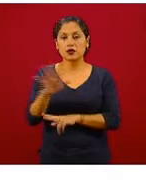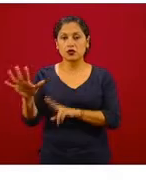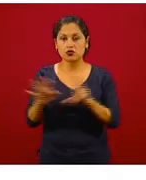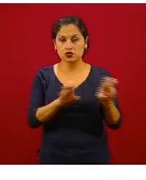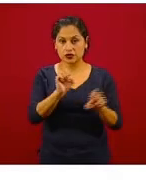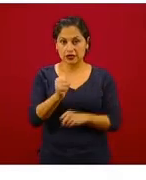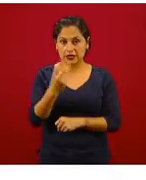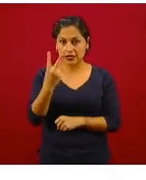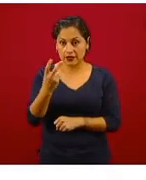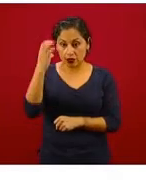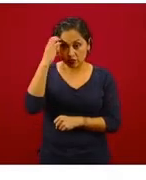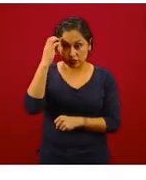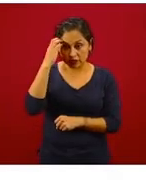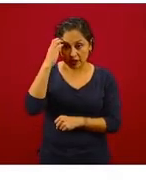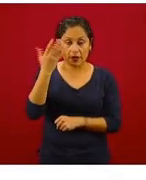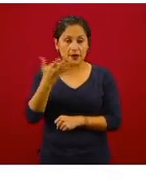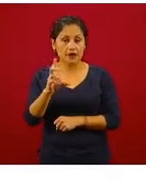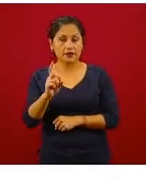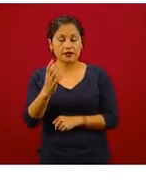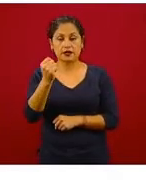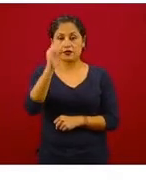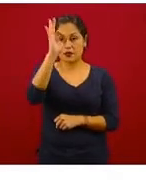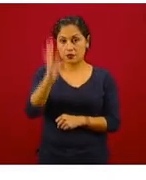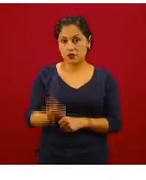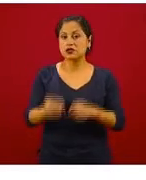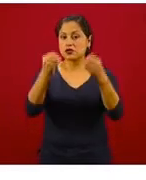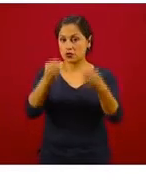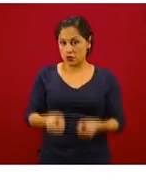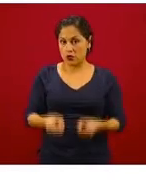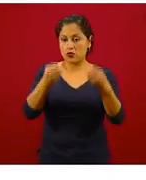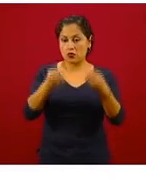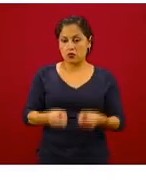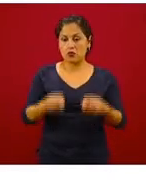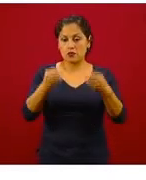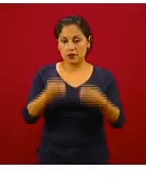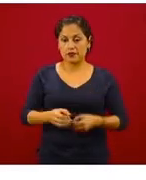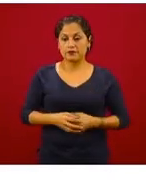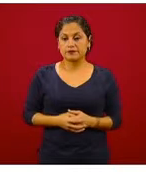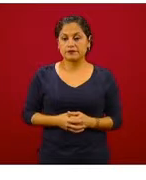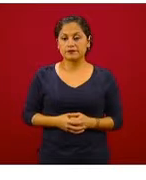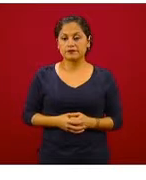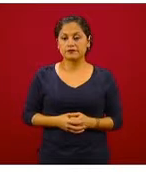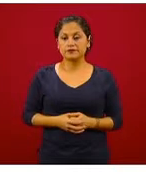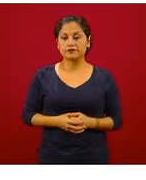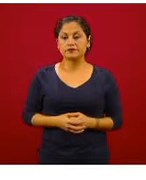the beds that are occupied are 39%,